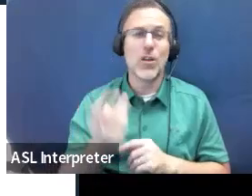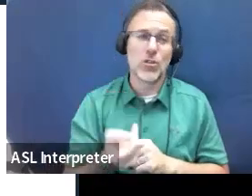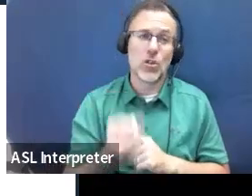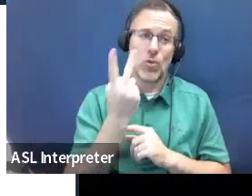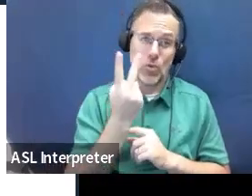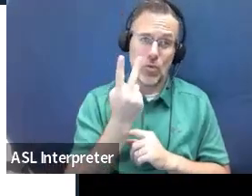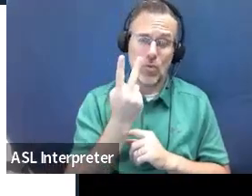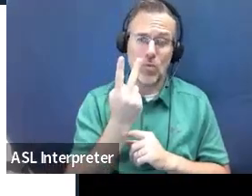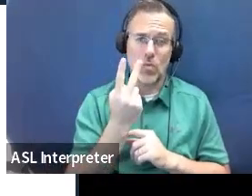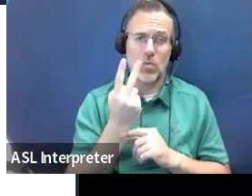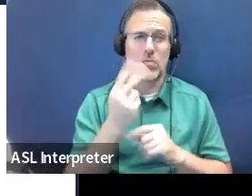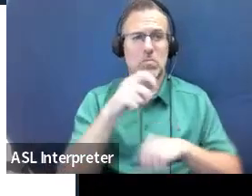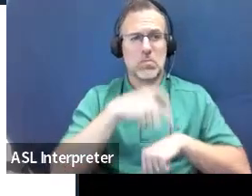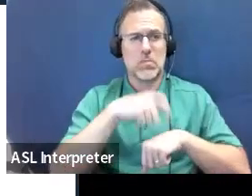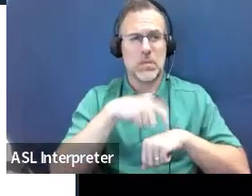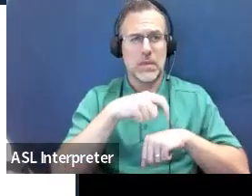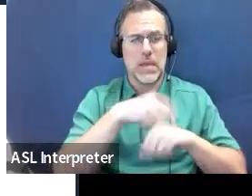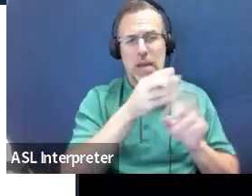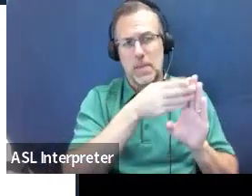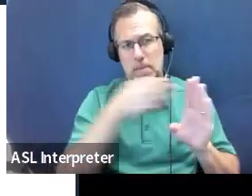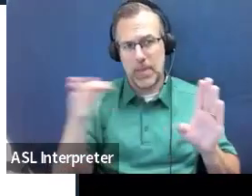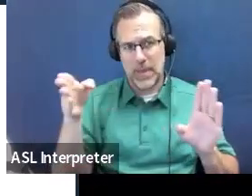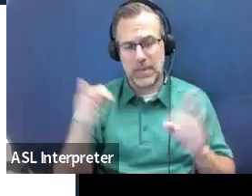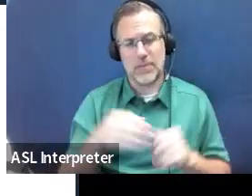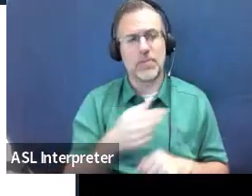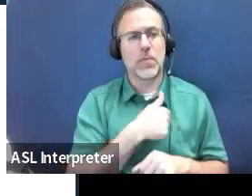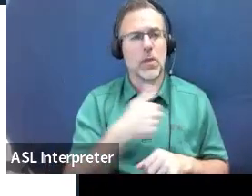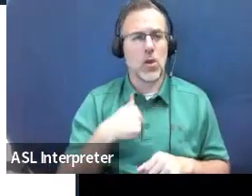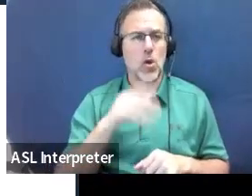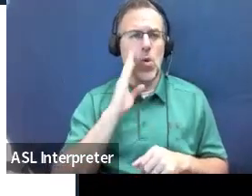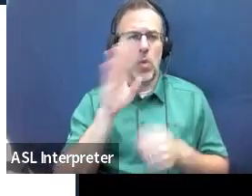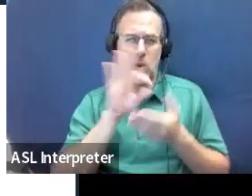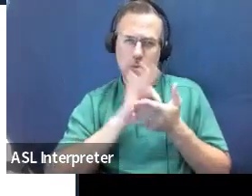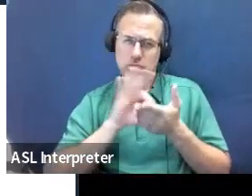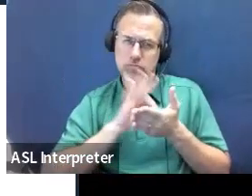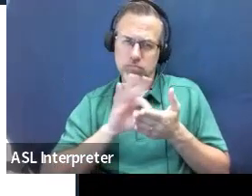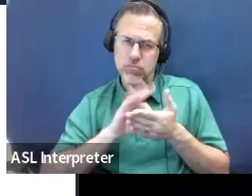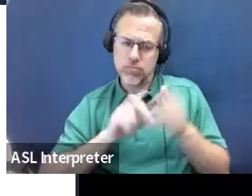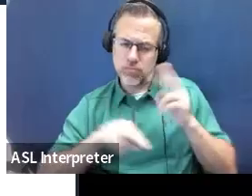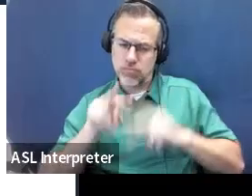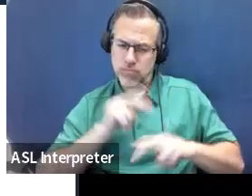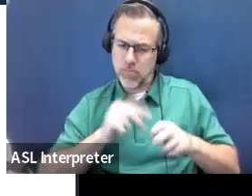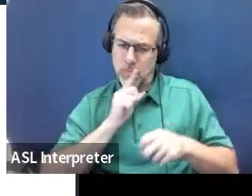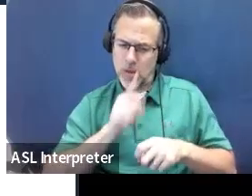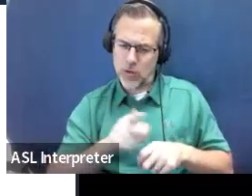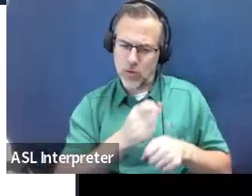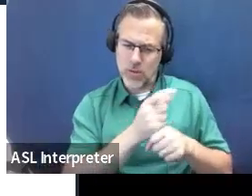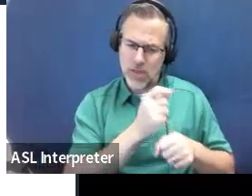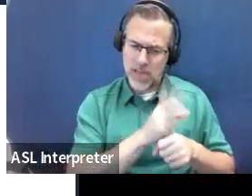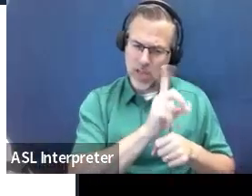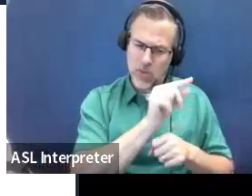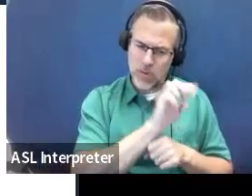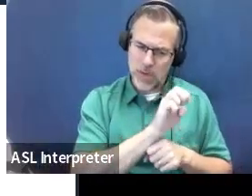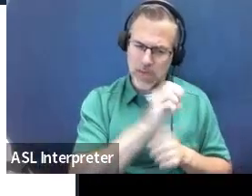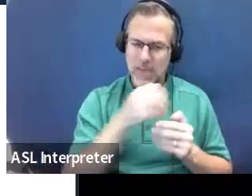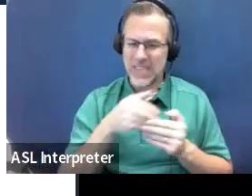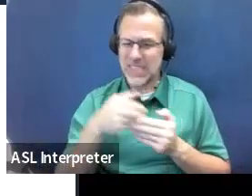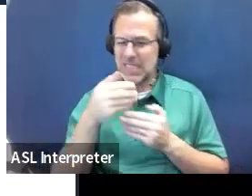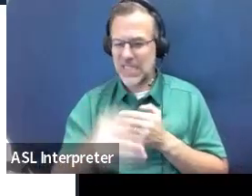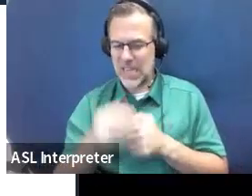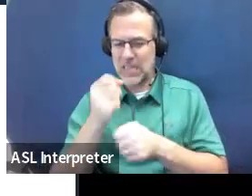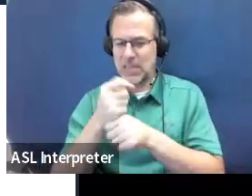our purposes, when we review, we are looking to make sure that that annual date and the next annual date are within 364